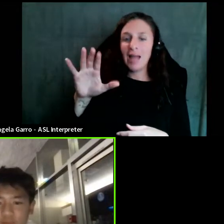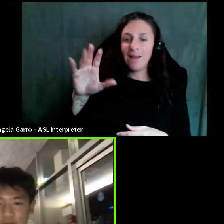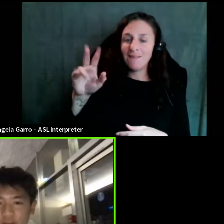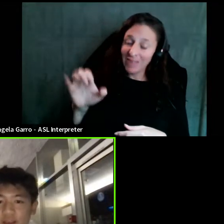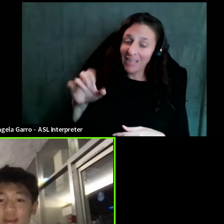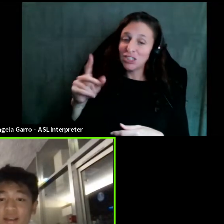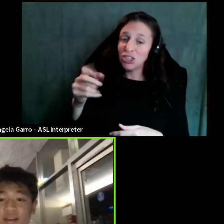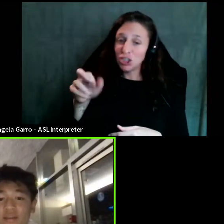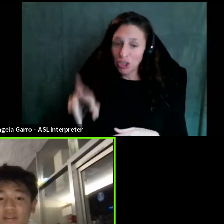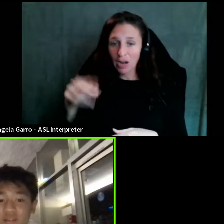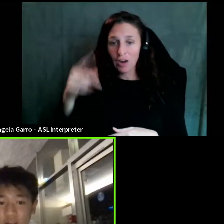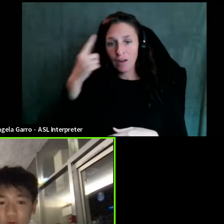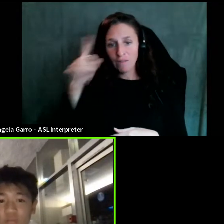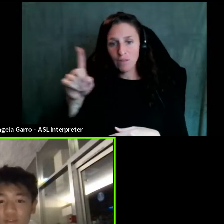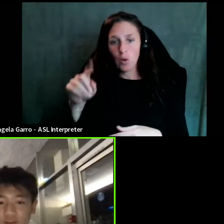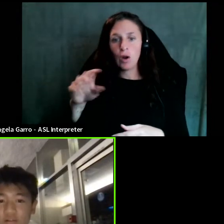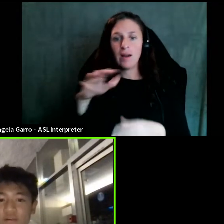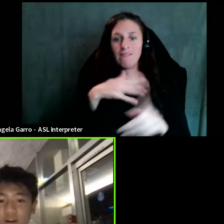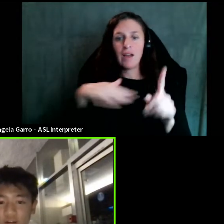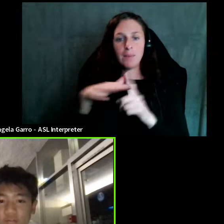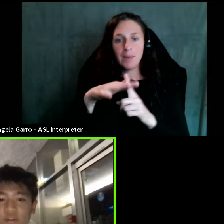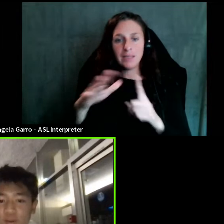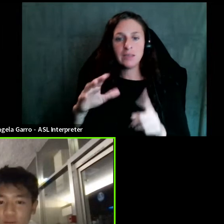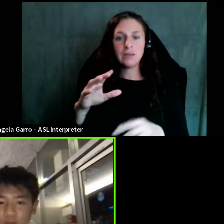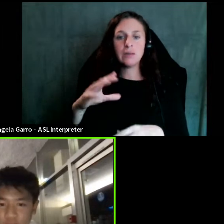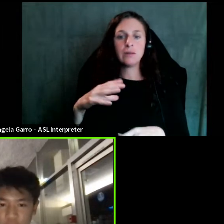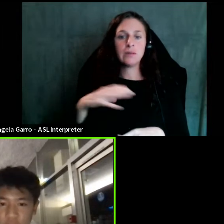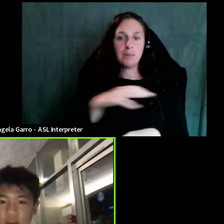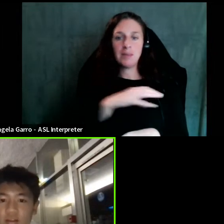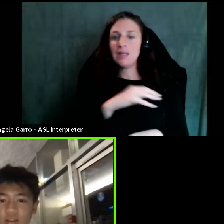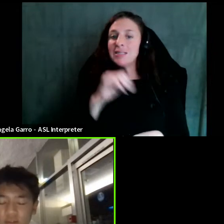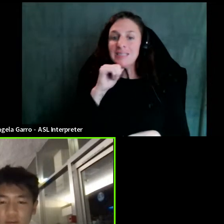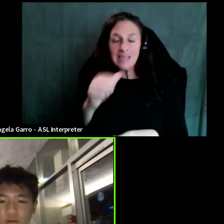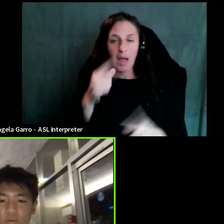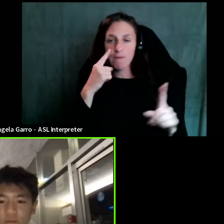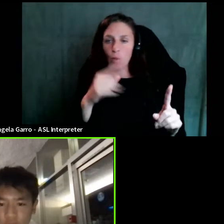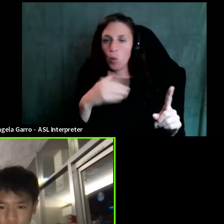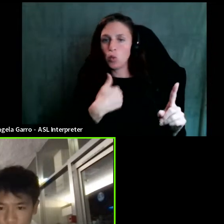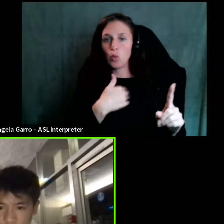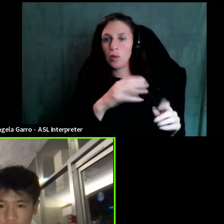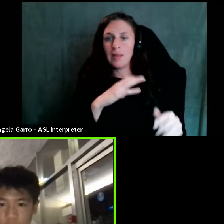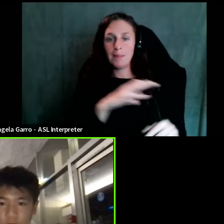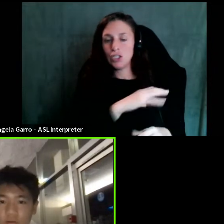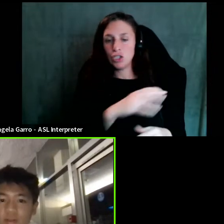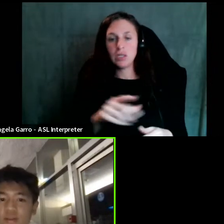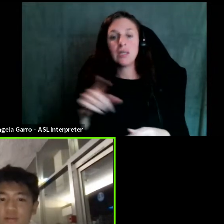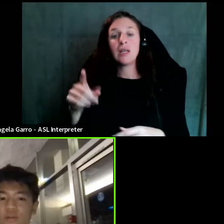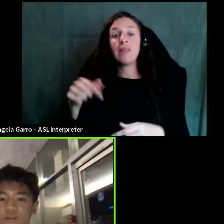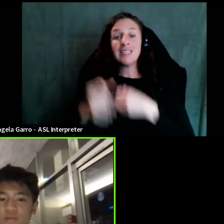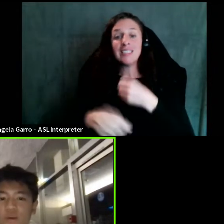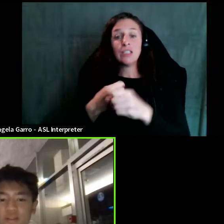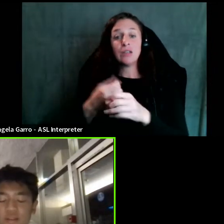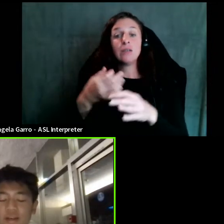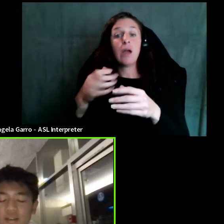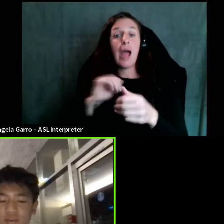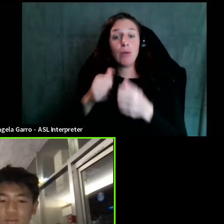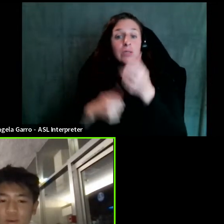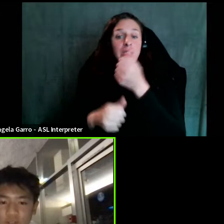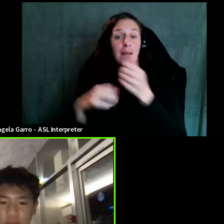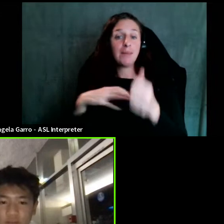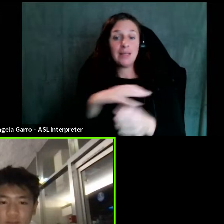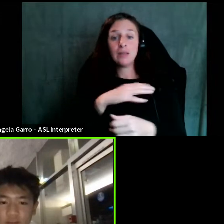Justice Subcommittee. And again, this is not representative of the Youth Commission. This year, one of our subcommittee's goals is to reduce waste